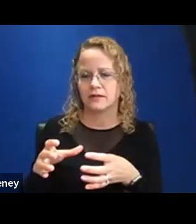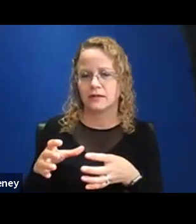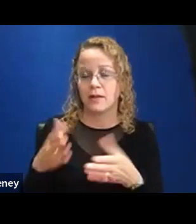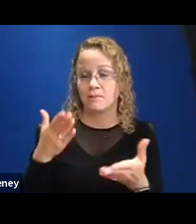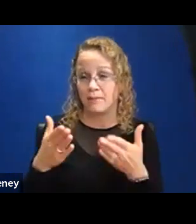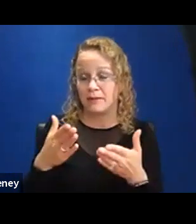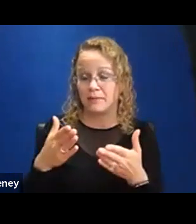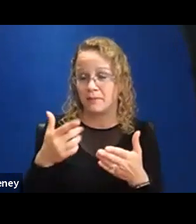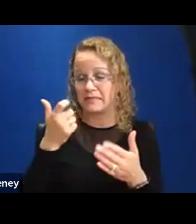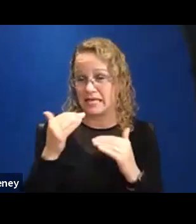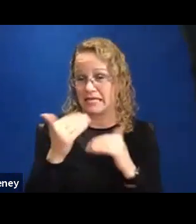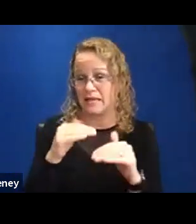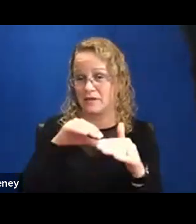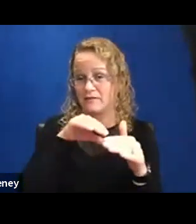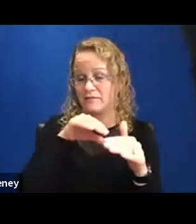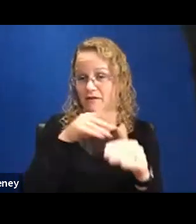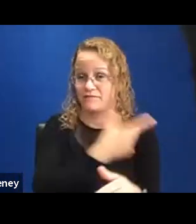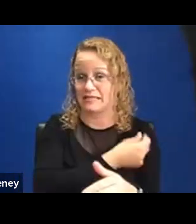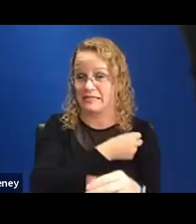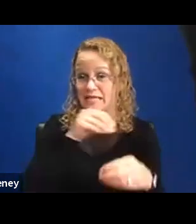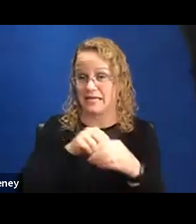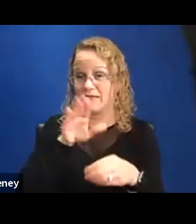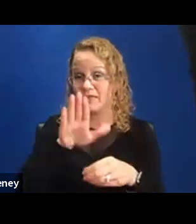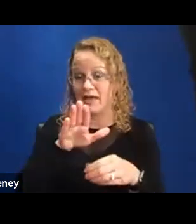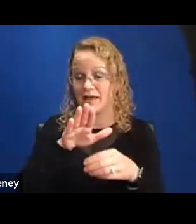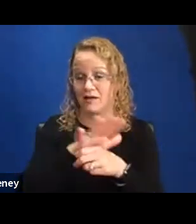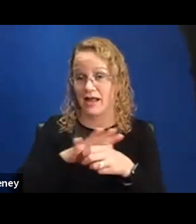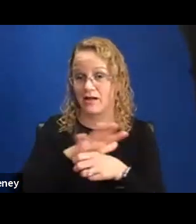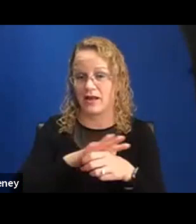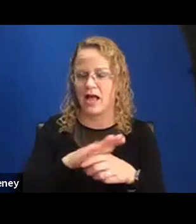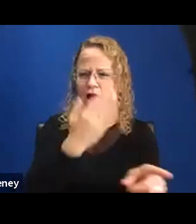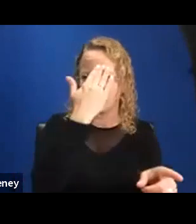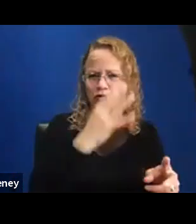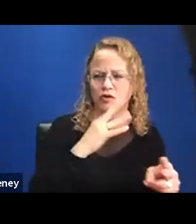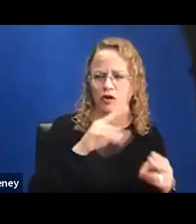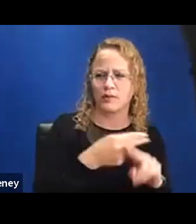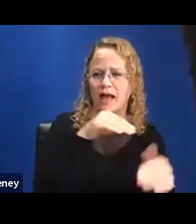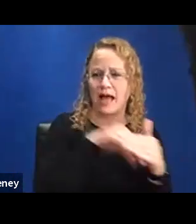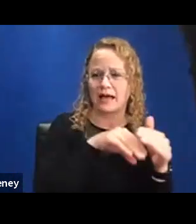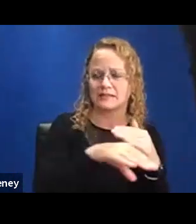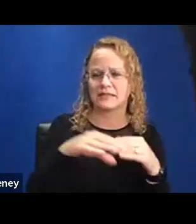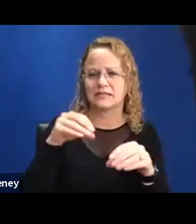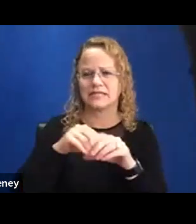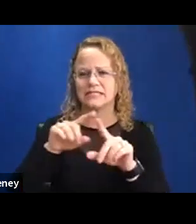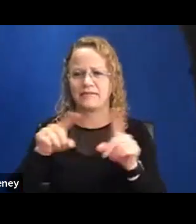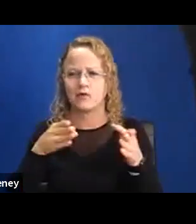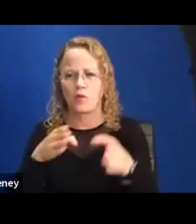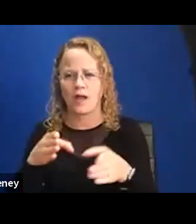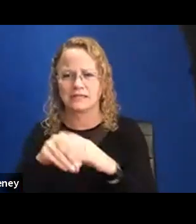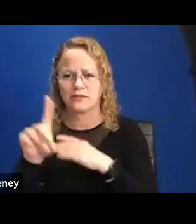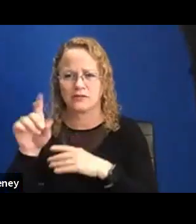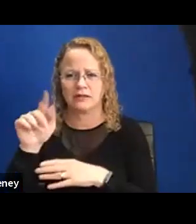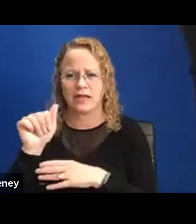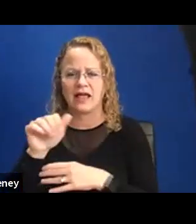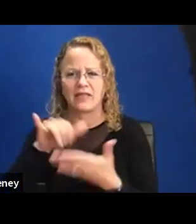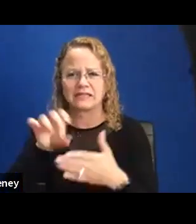limited access of vaccines in the area? I know that you both talked about access in varying ways in your data. So that's another question that they